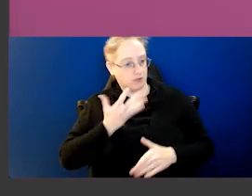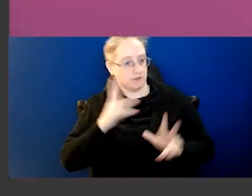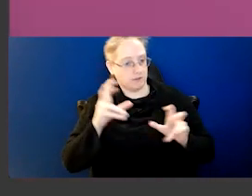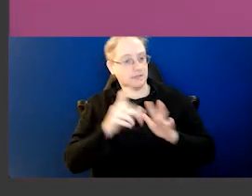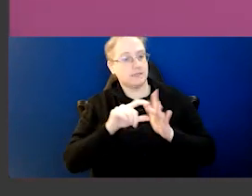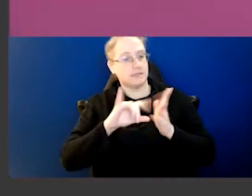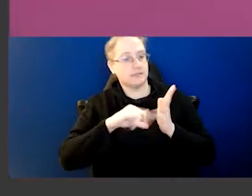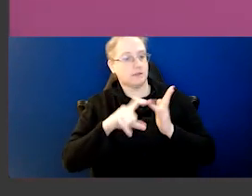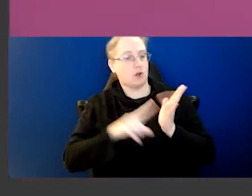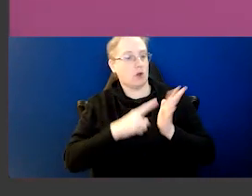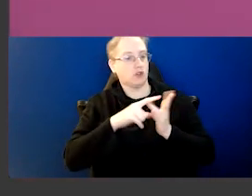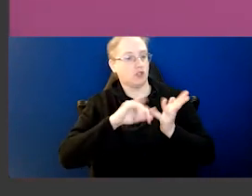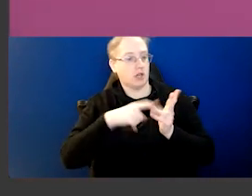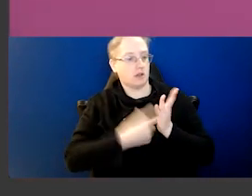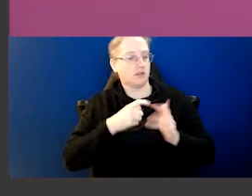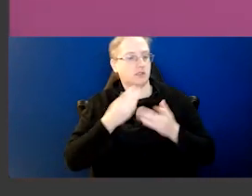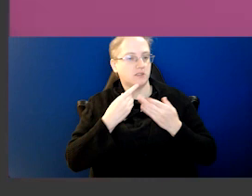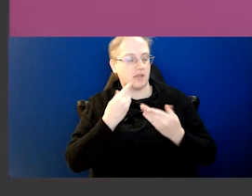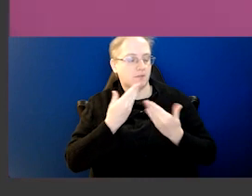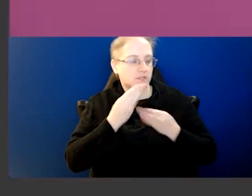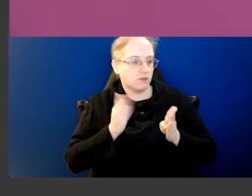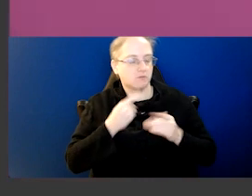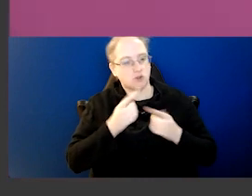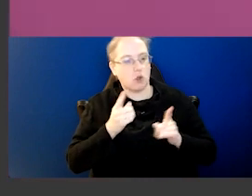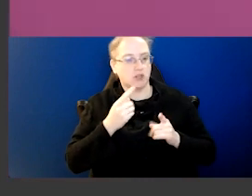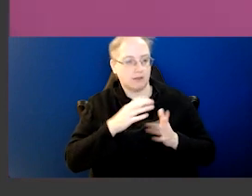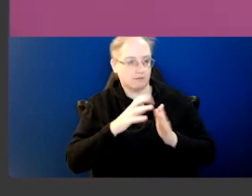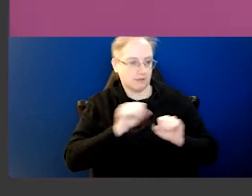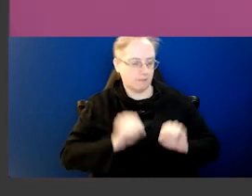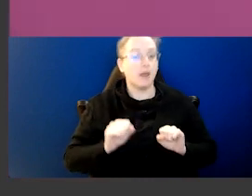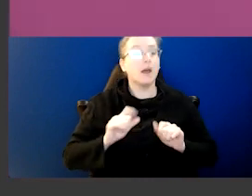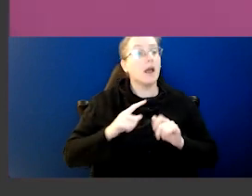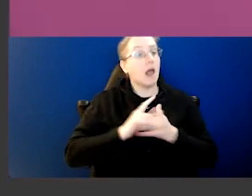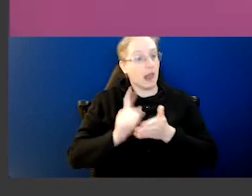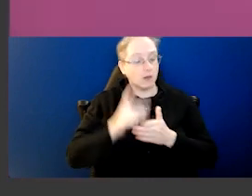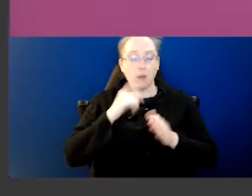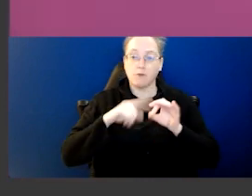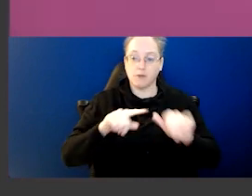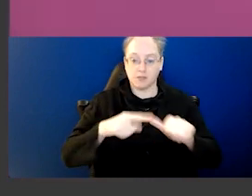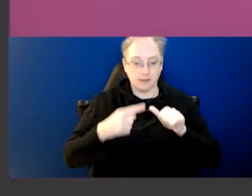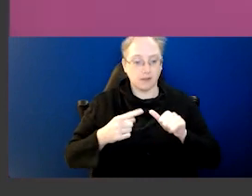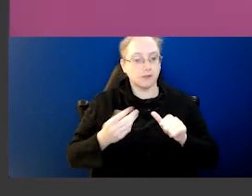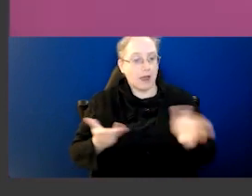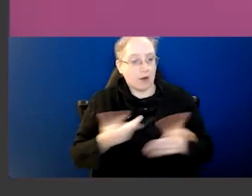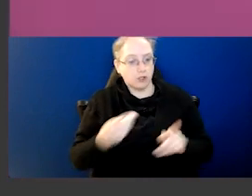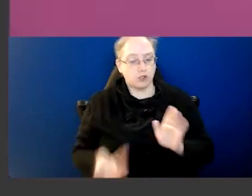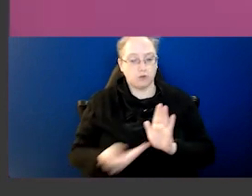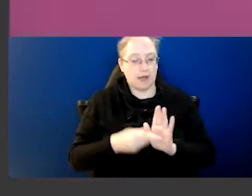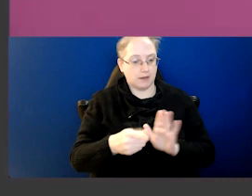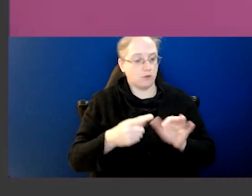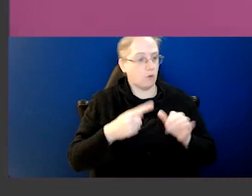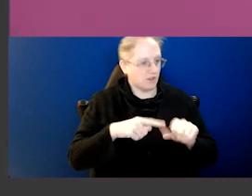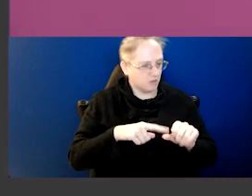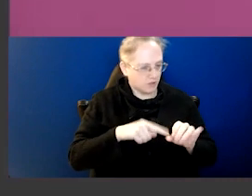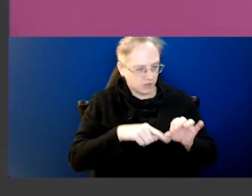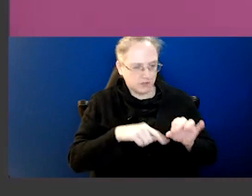followed by Q&A in the second half of the webinar, so I encourage you to submit comments and questions throughout the event by using the Q&A function, which you'll see at the bottom